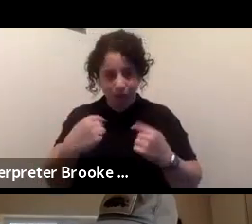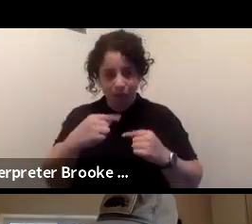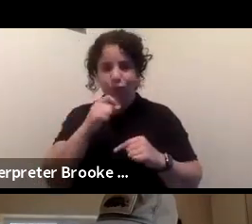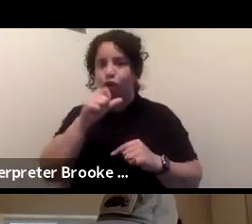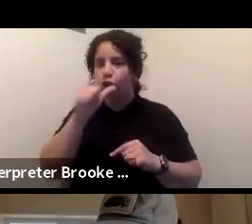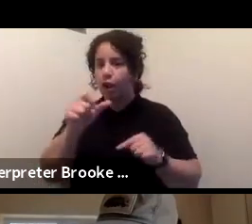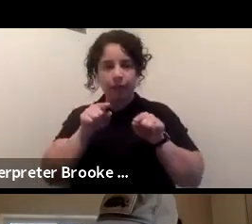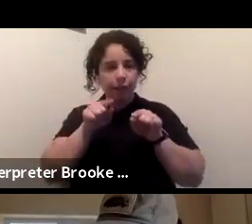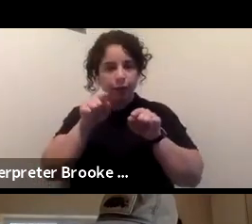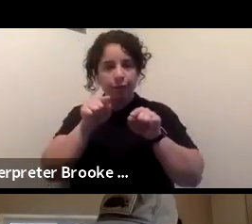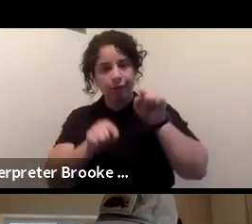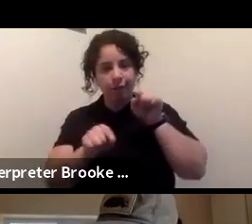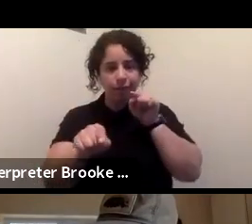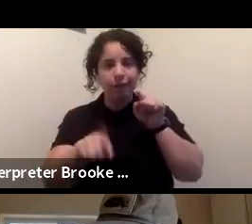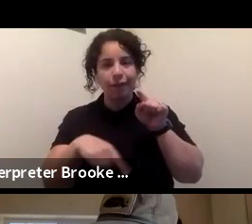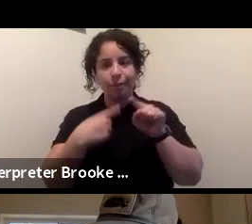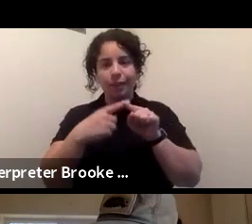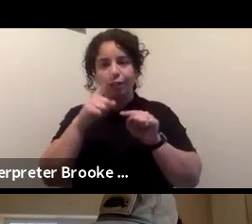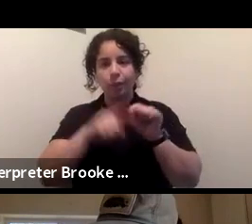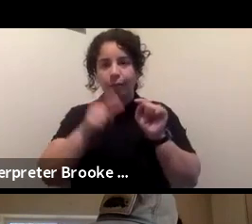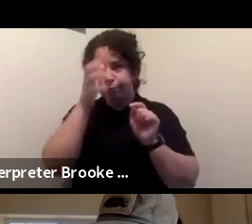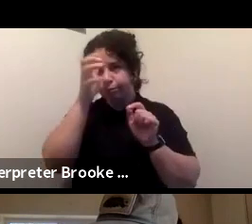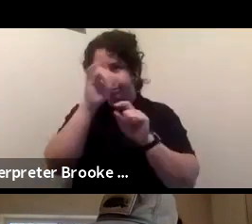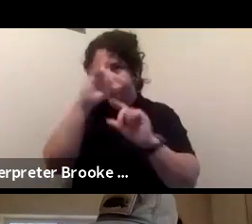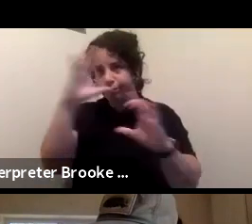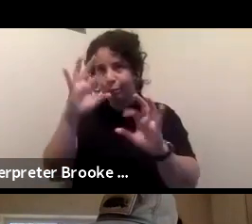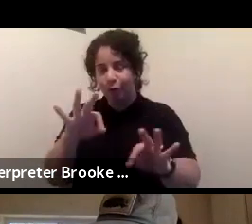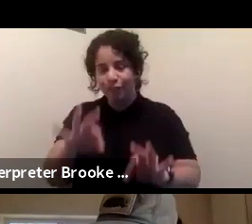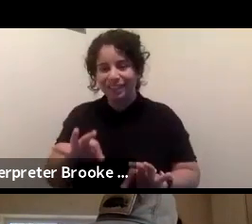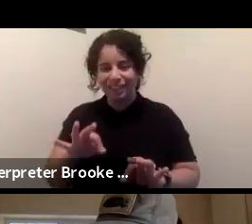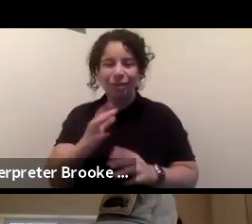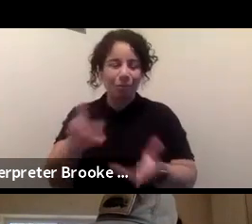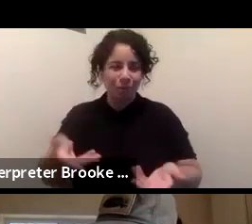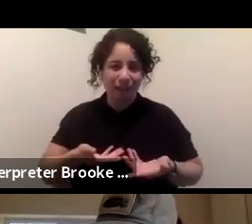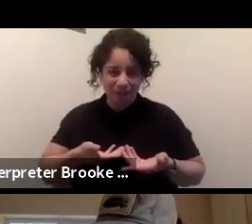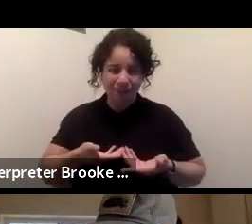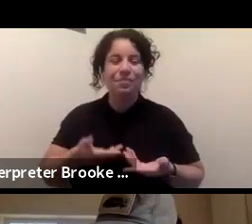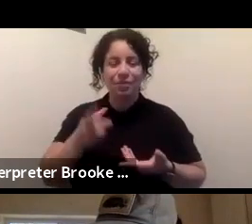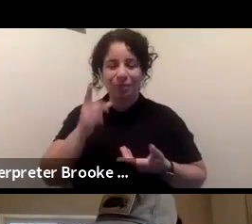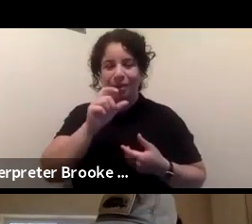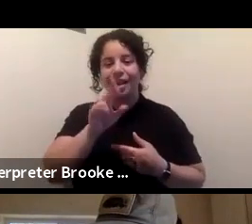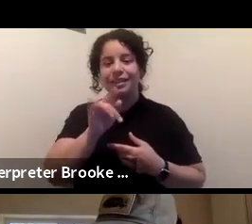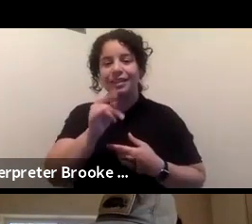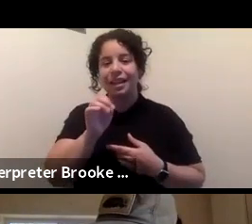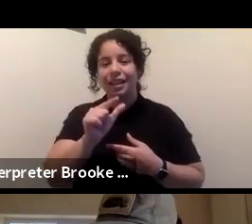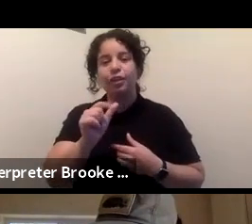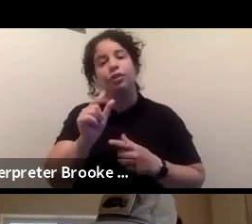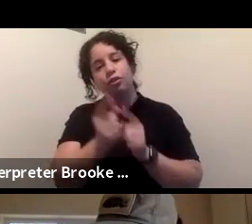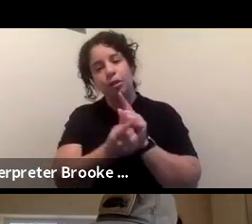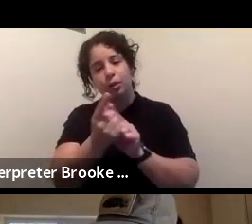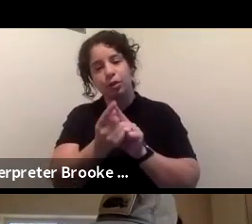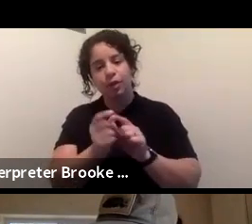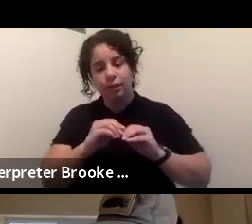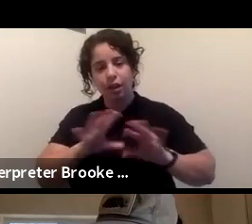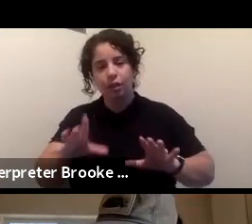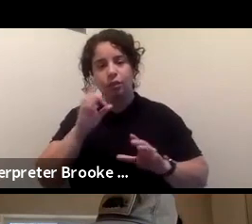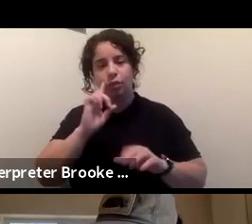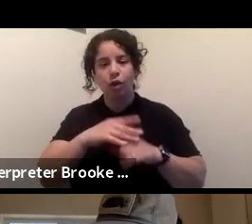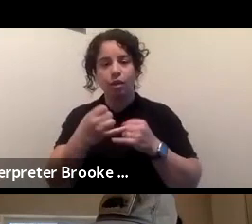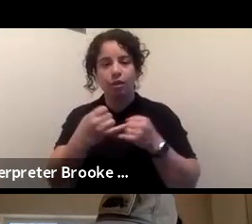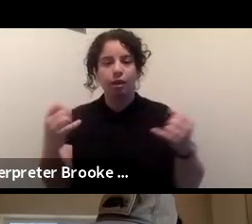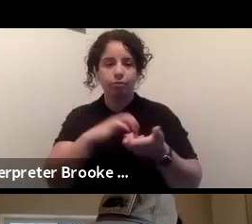Cripping Practice. Hello and welcome to Unsettling Dramaturgy's launch of our practice sessions for virtual collaboration. It's